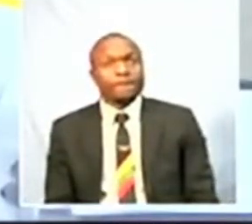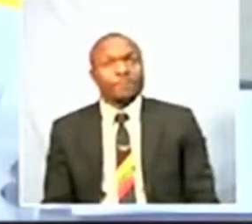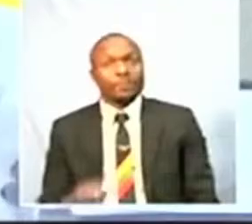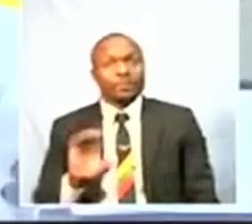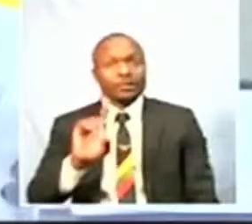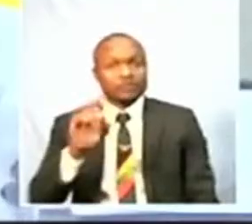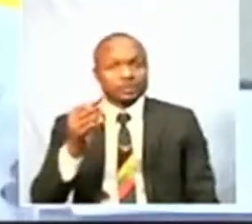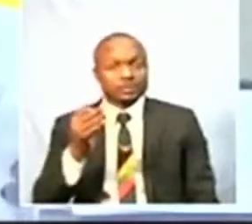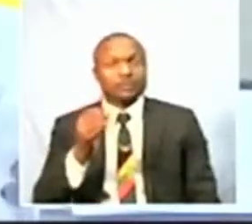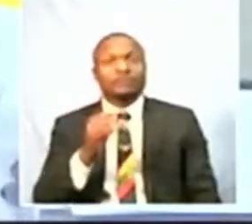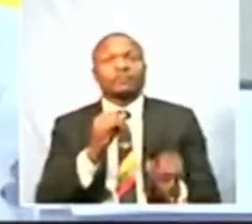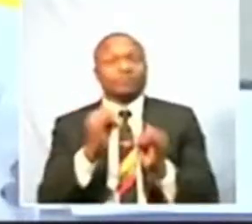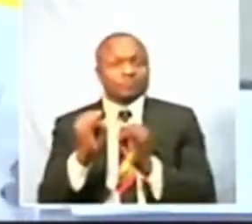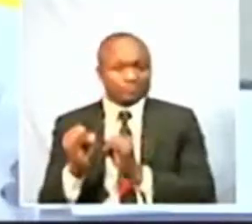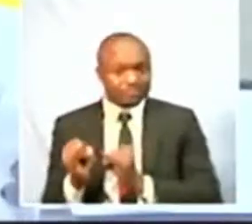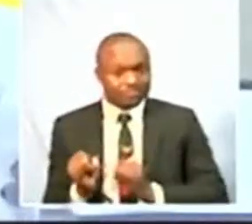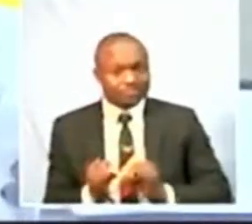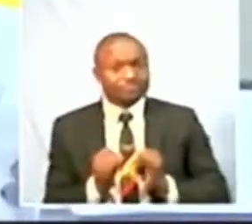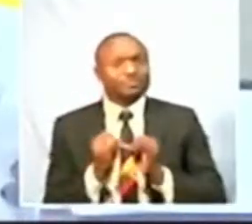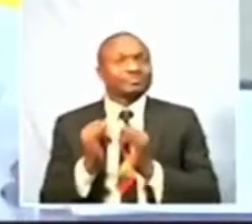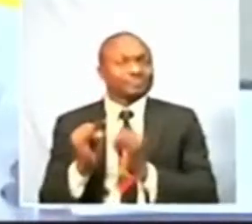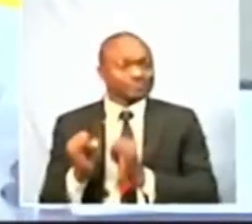CDF implementation?